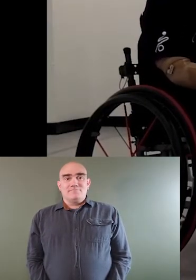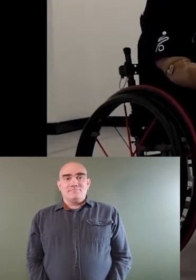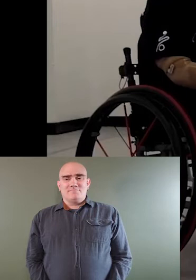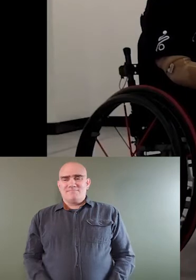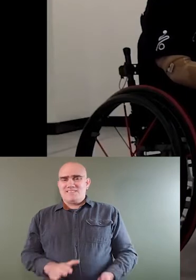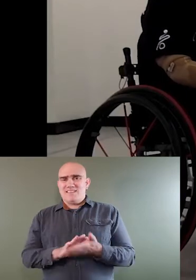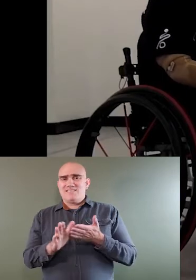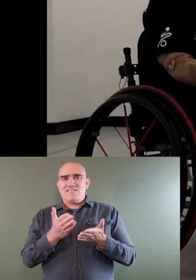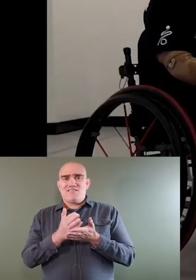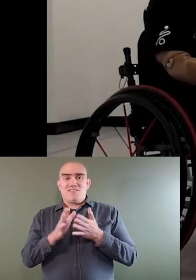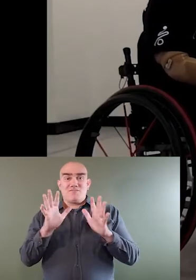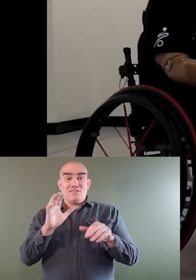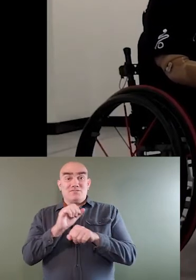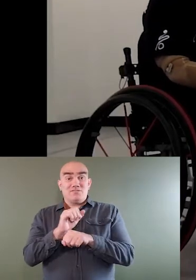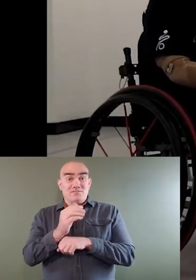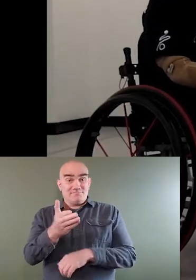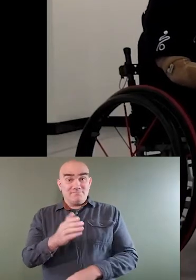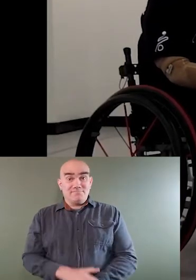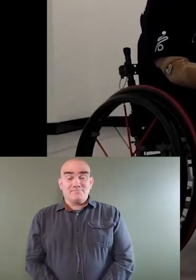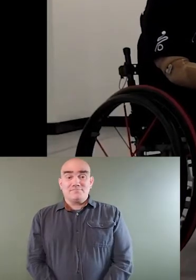Nice. All right, great job.